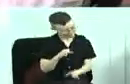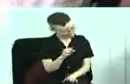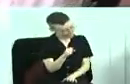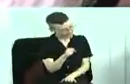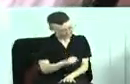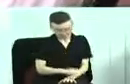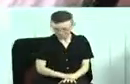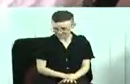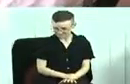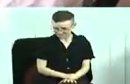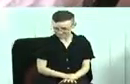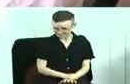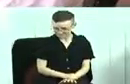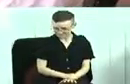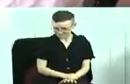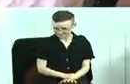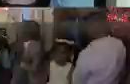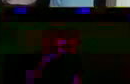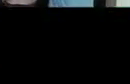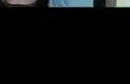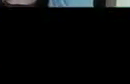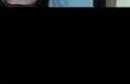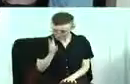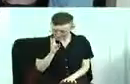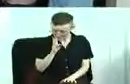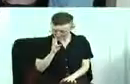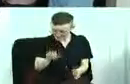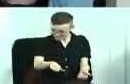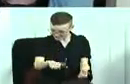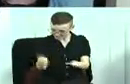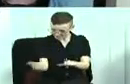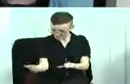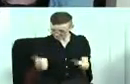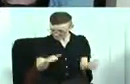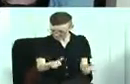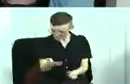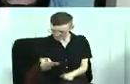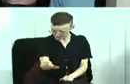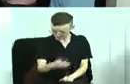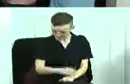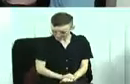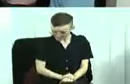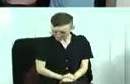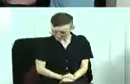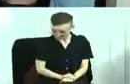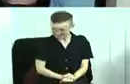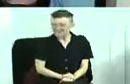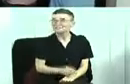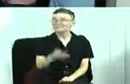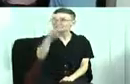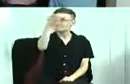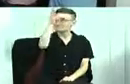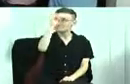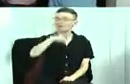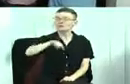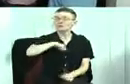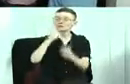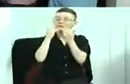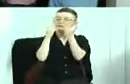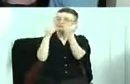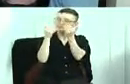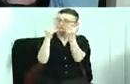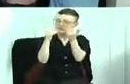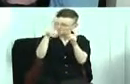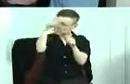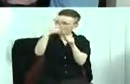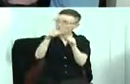Absolutely. And let me bless the water, and then we're going to baptize you. So, Heavenly Creator, we give you thanks. We remember that it is in the water